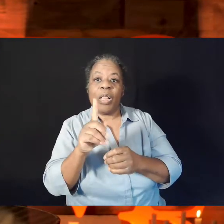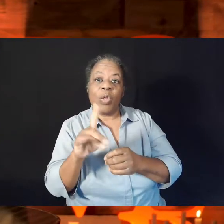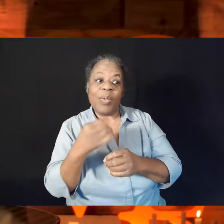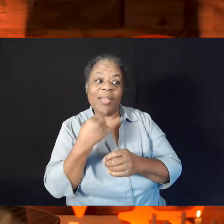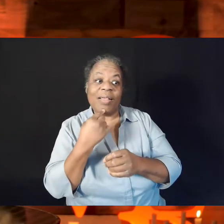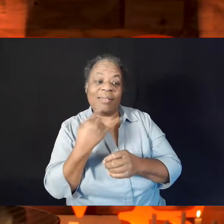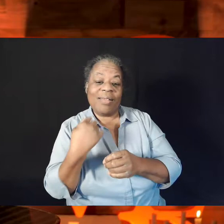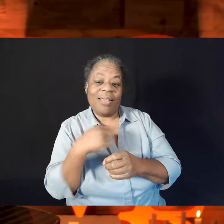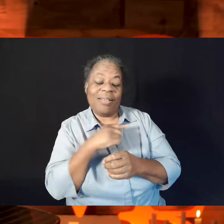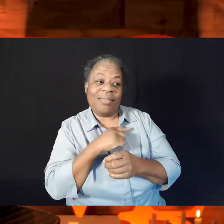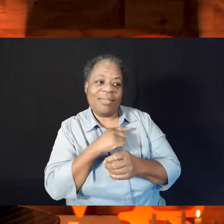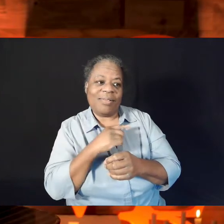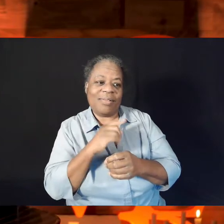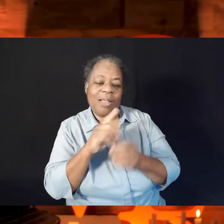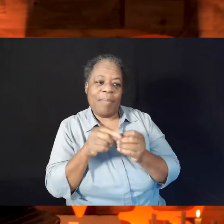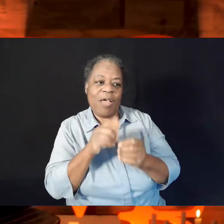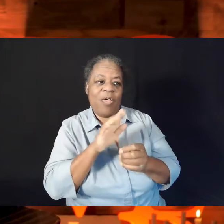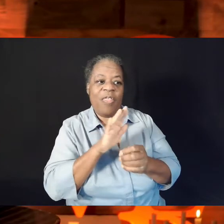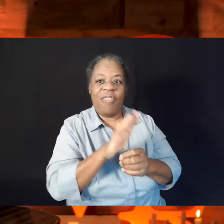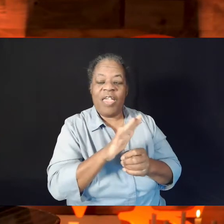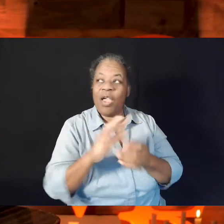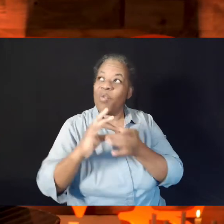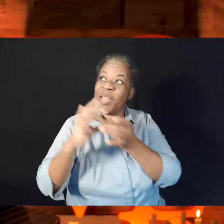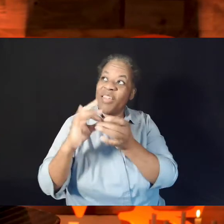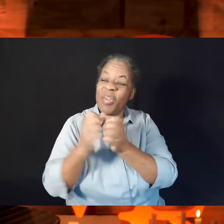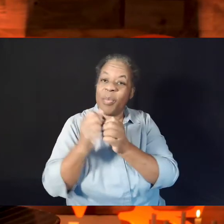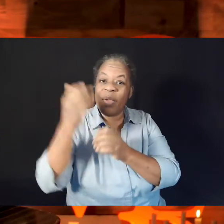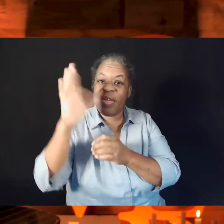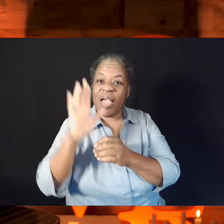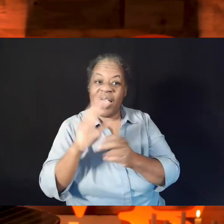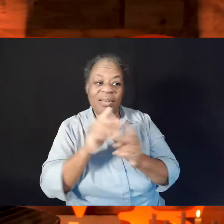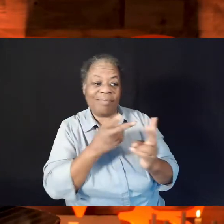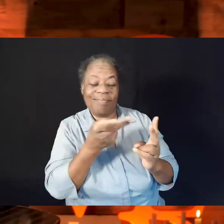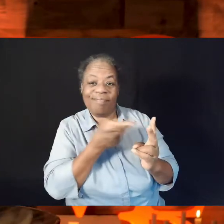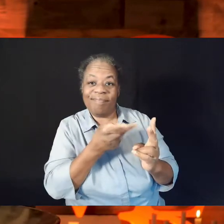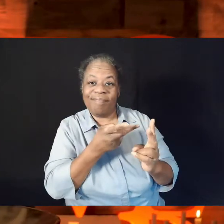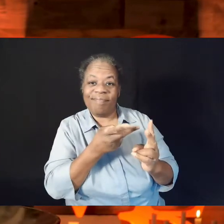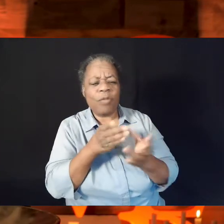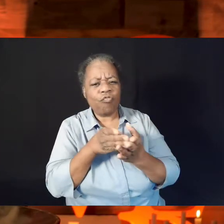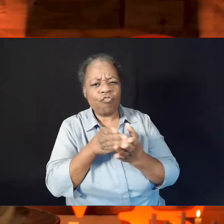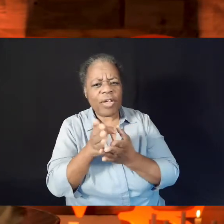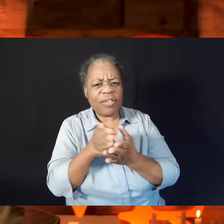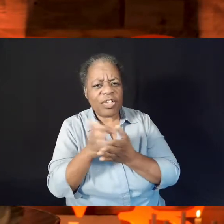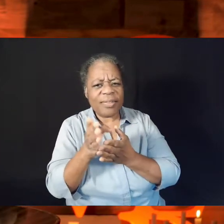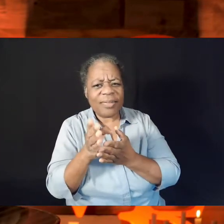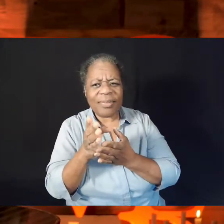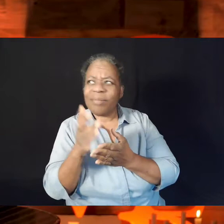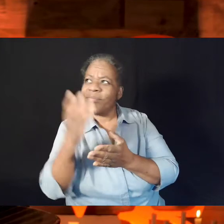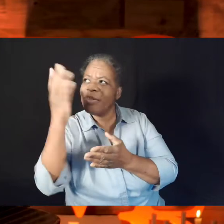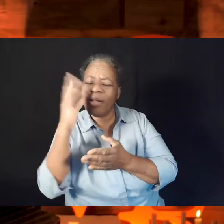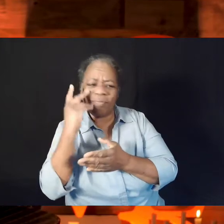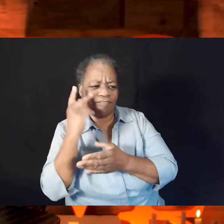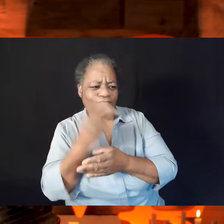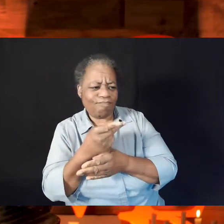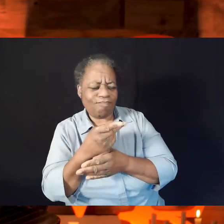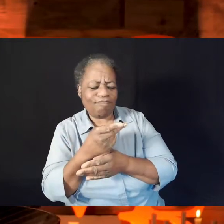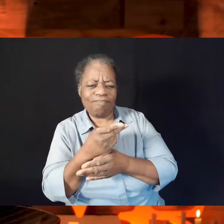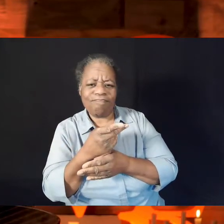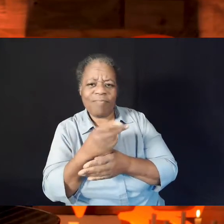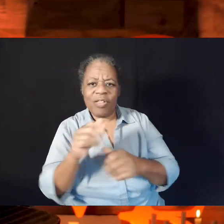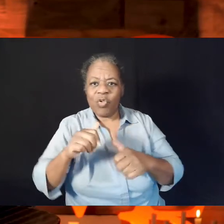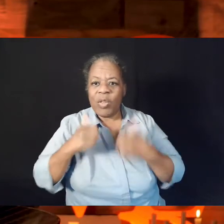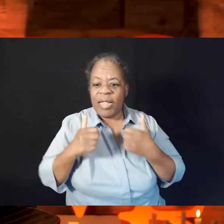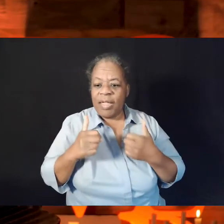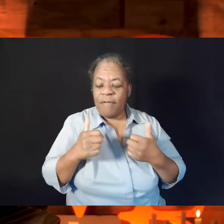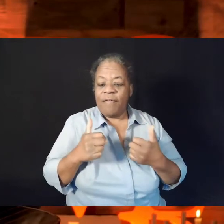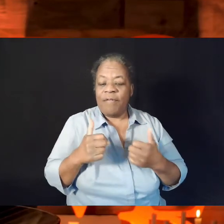thereof. He points out that Zechariah and Elizabeth were righteous in the sight of God. To live a life of righteousness was